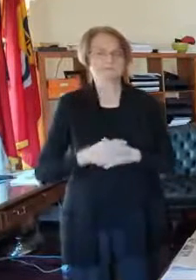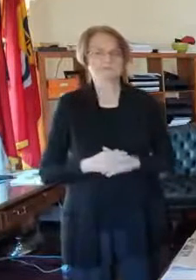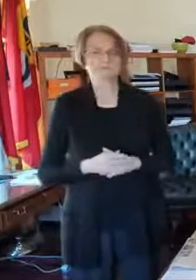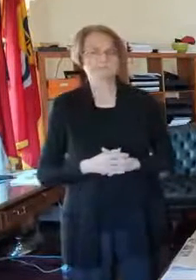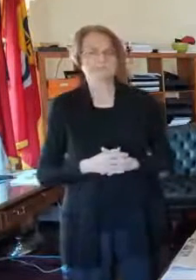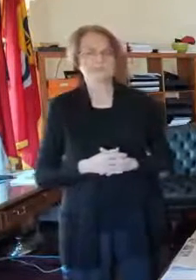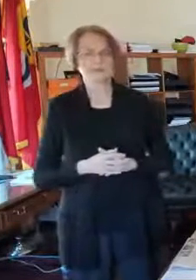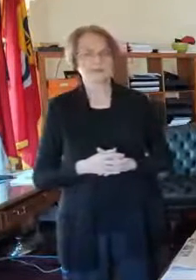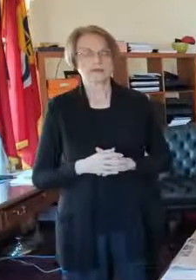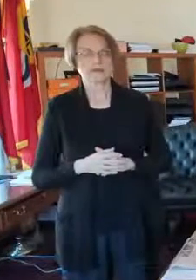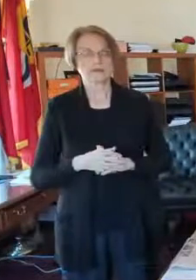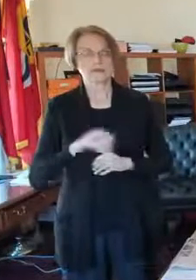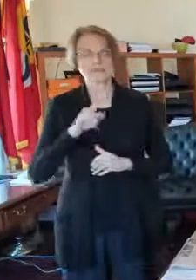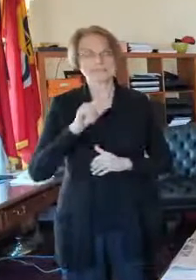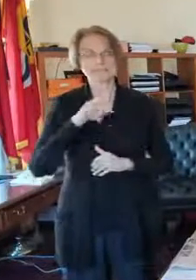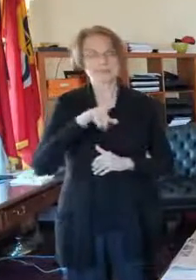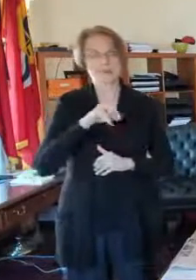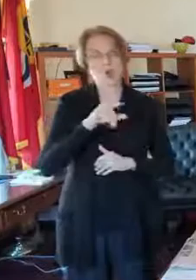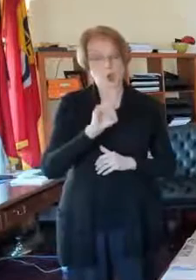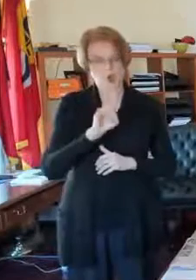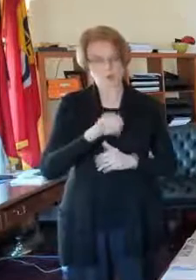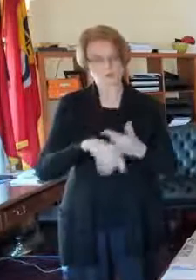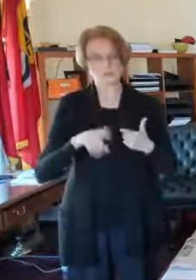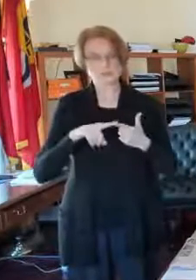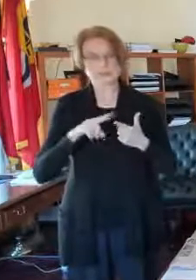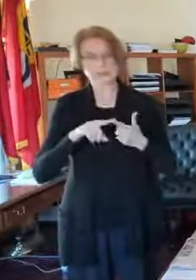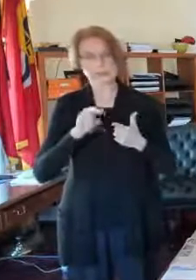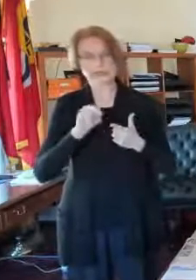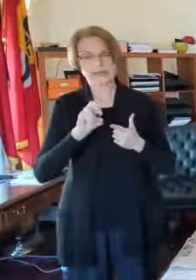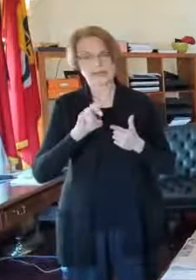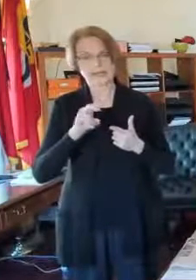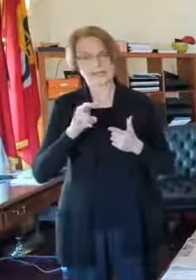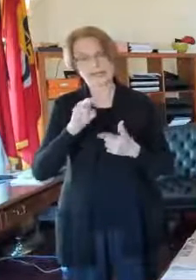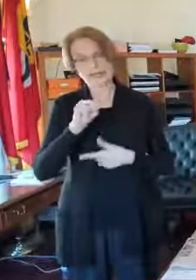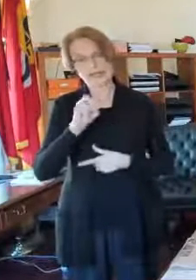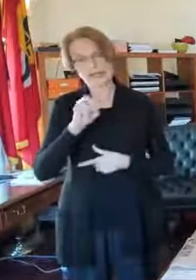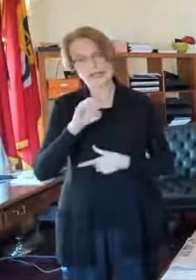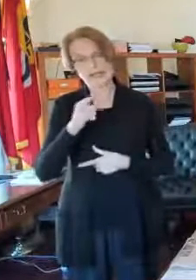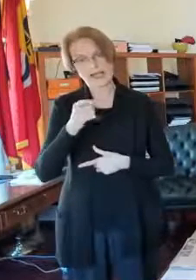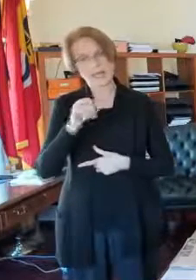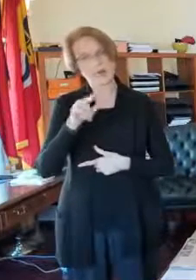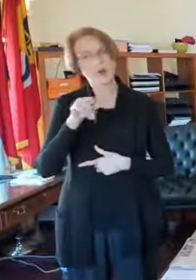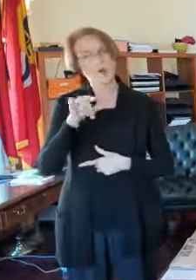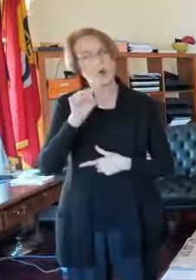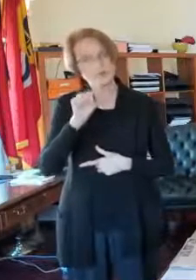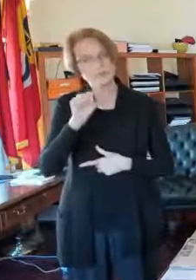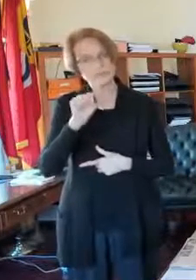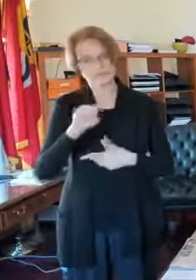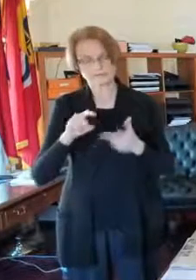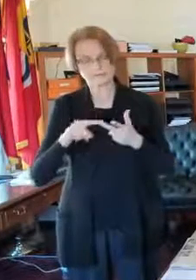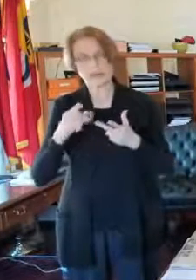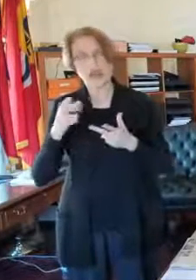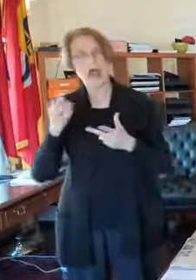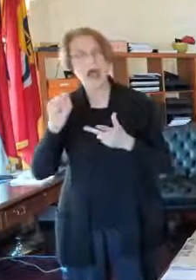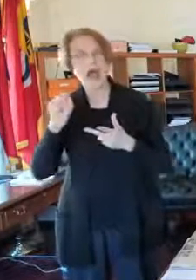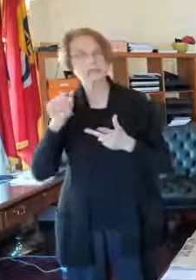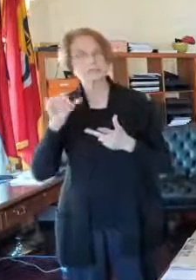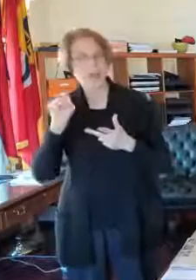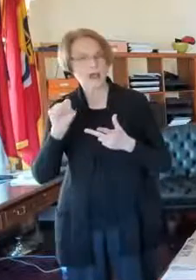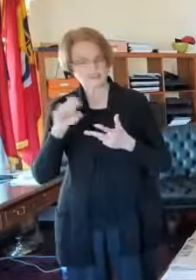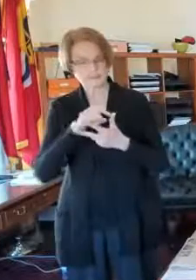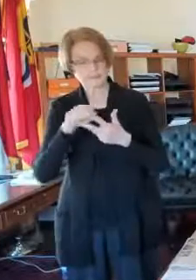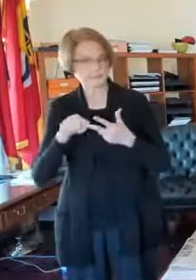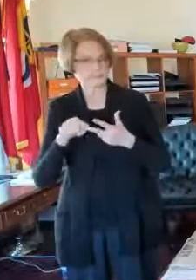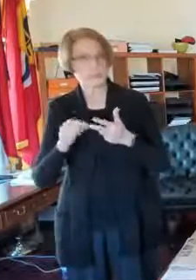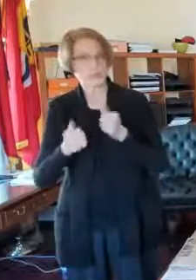Question about zip codes and neighborhoods and hotspots. Are there particular areas in the city of St. Louis that you are most